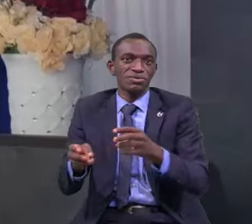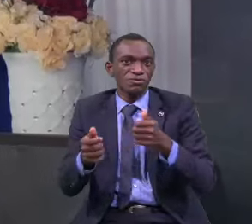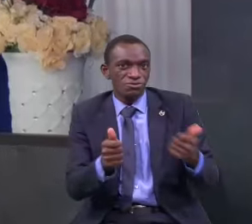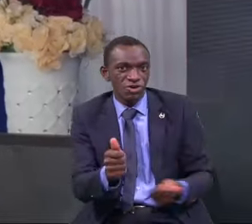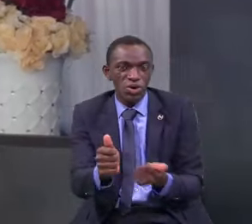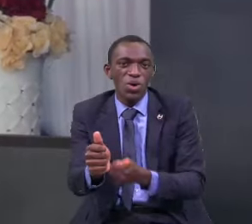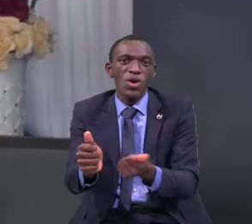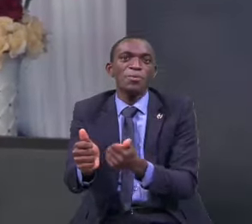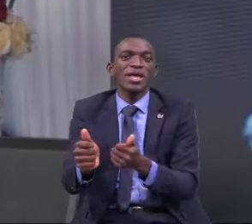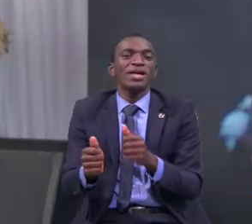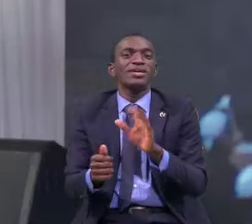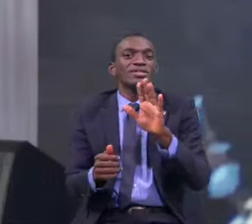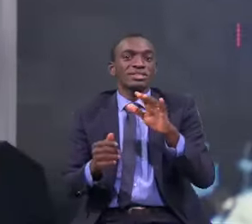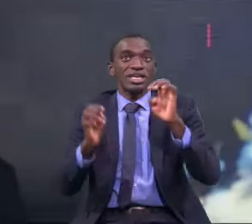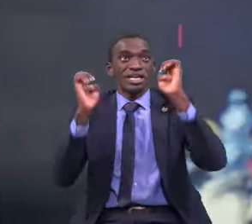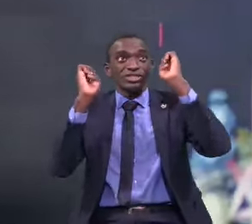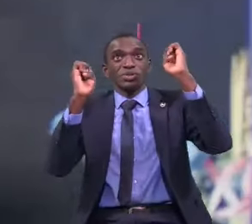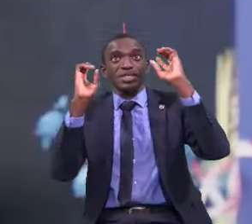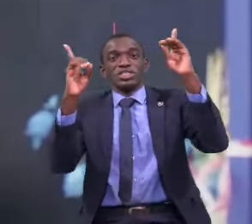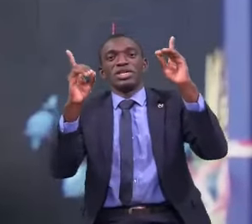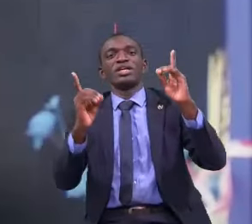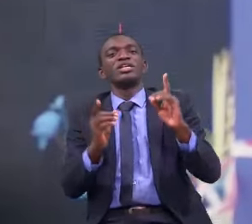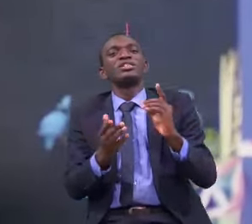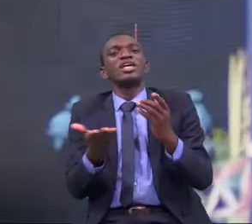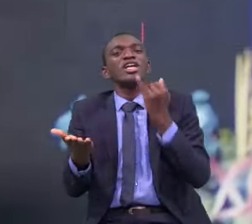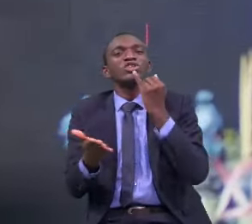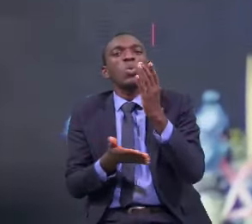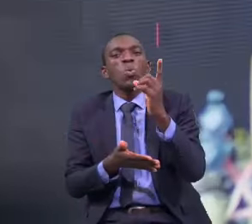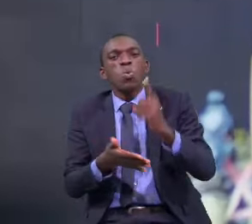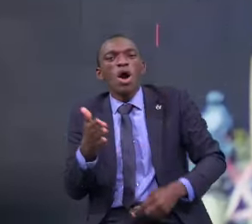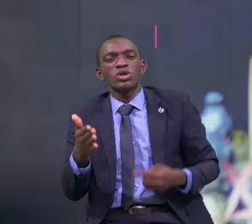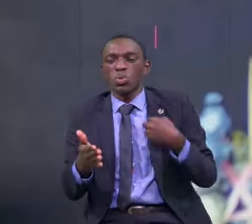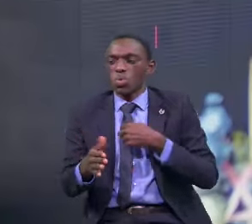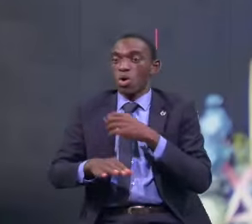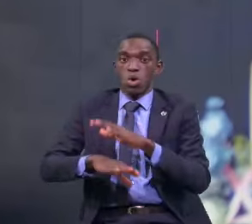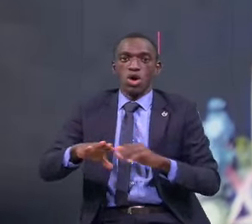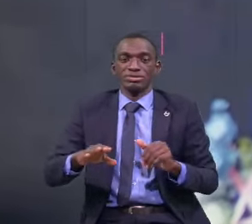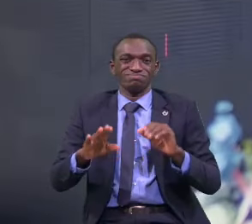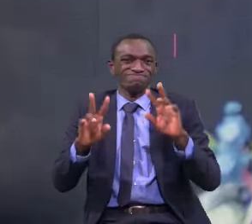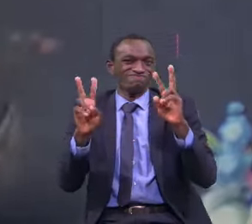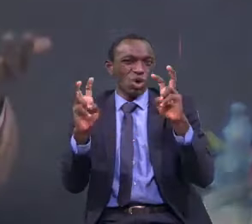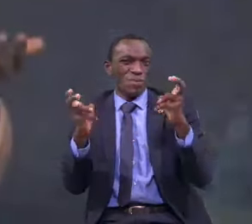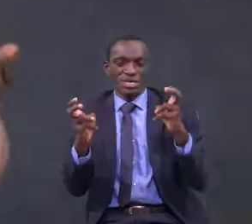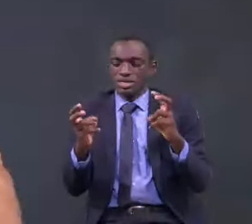Educationally, that's what we call remedial teaching or learning.